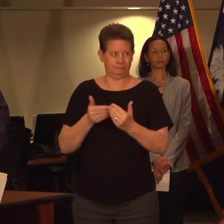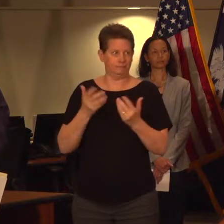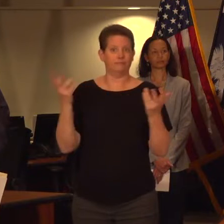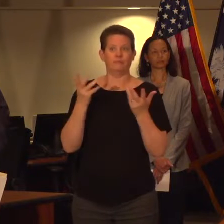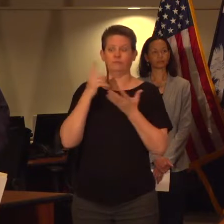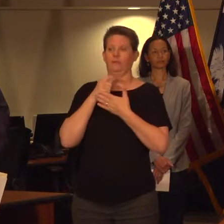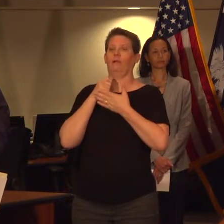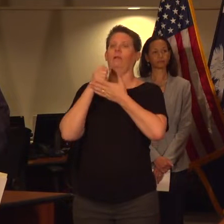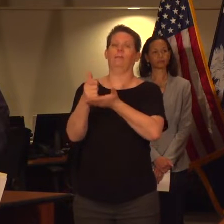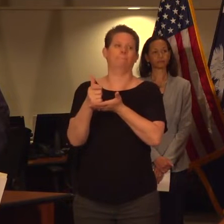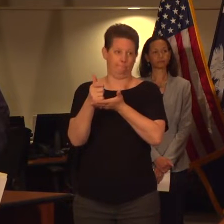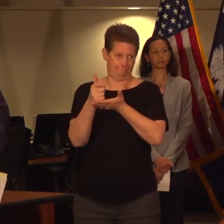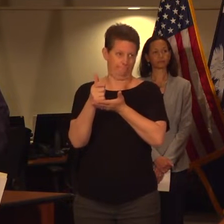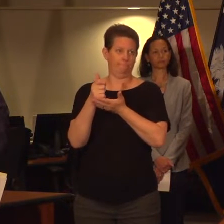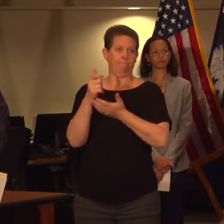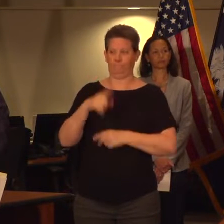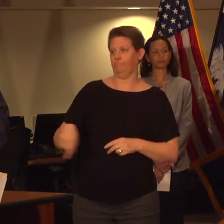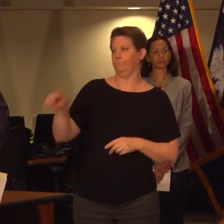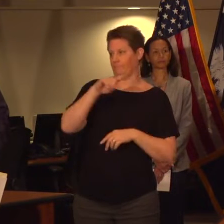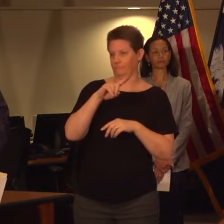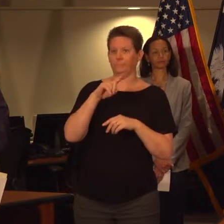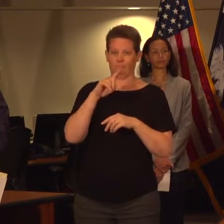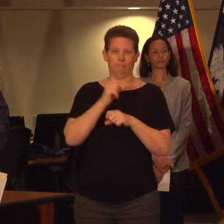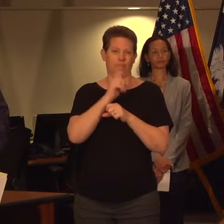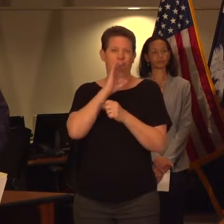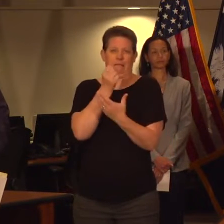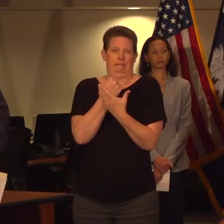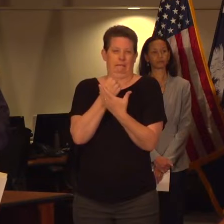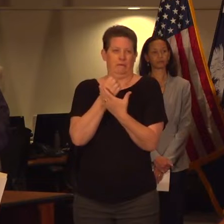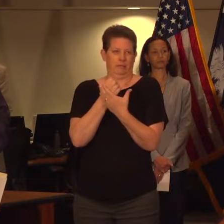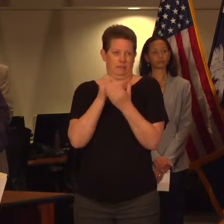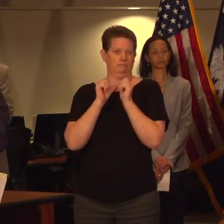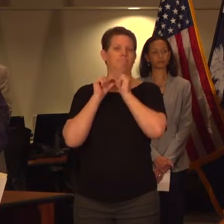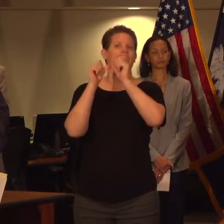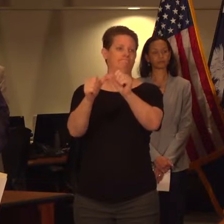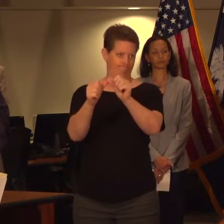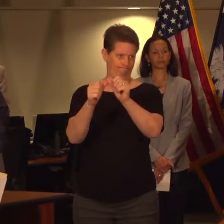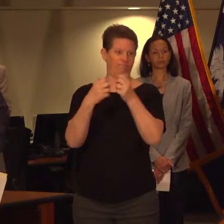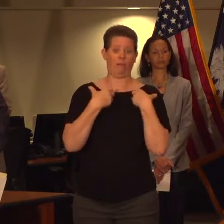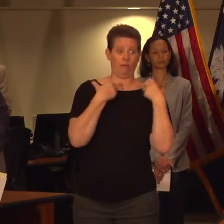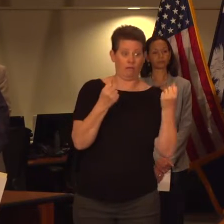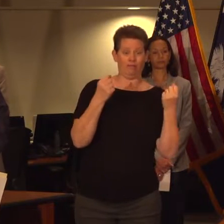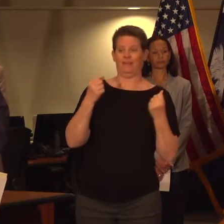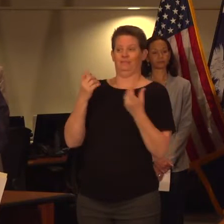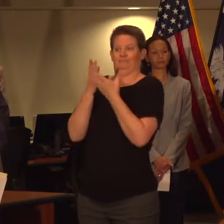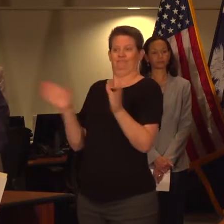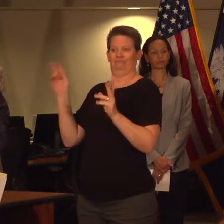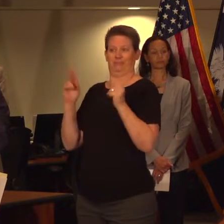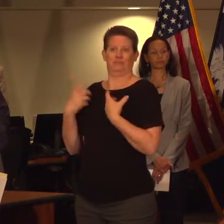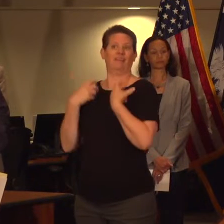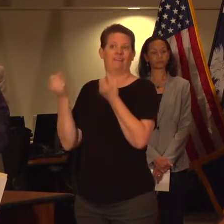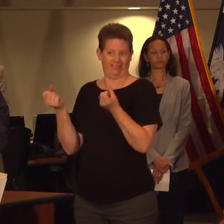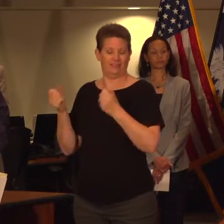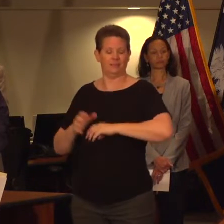South Carolina assure that our economic health is as strong as our public health. On March the